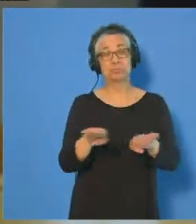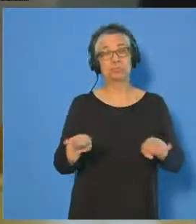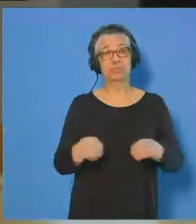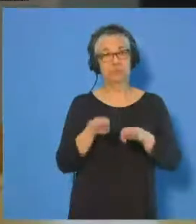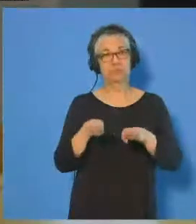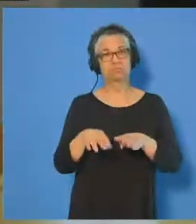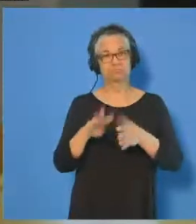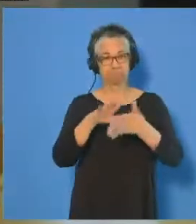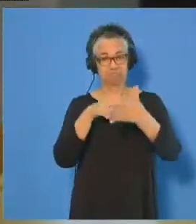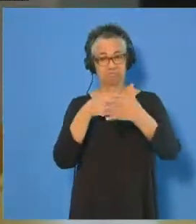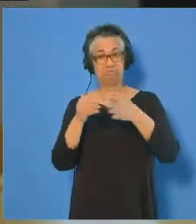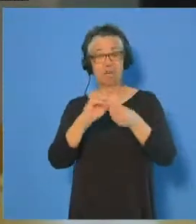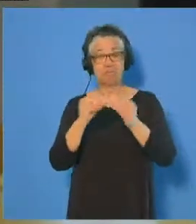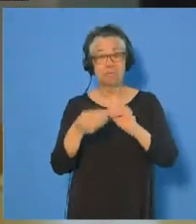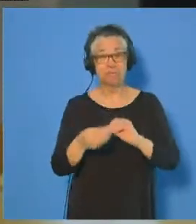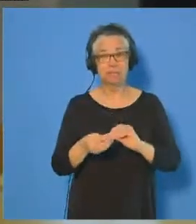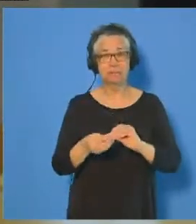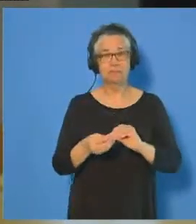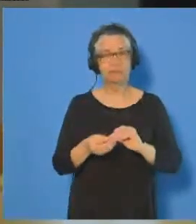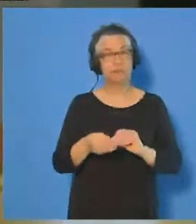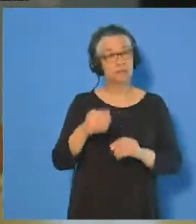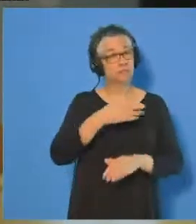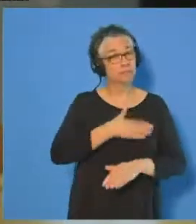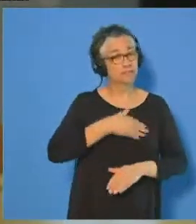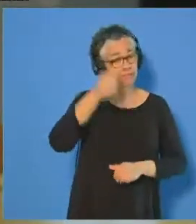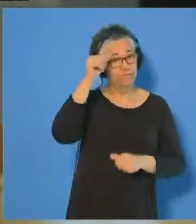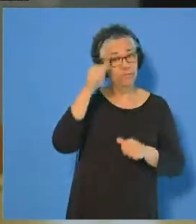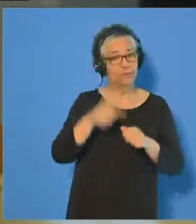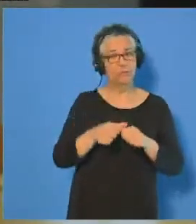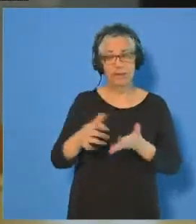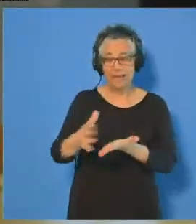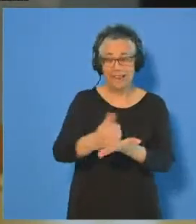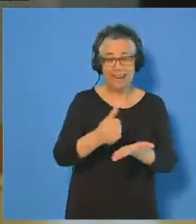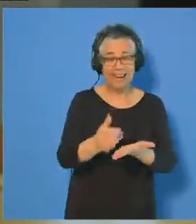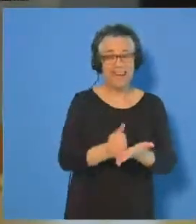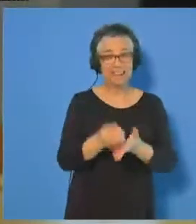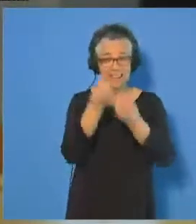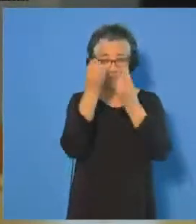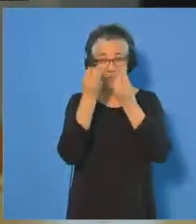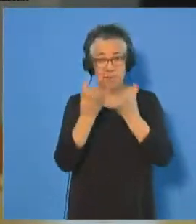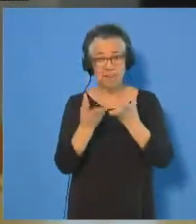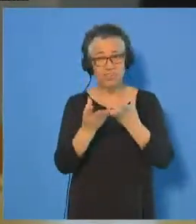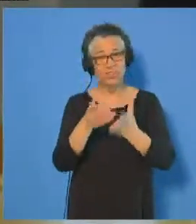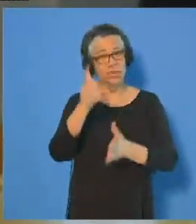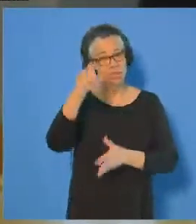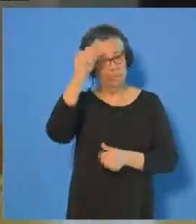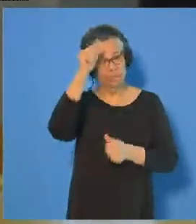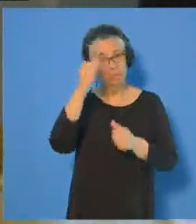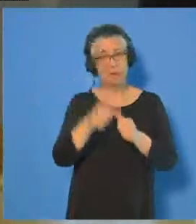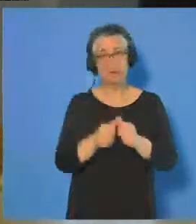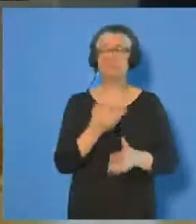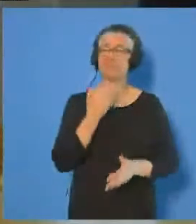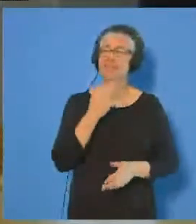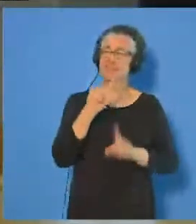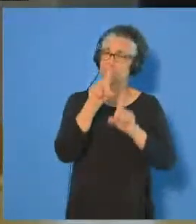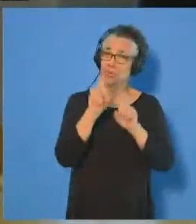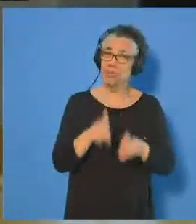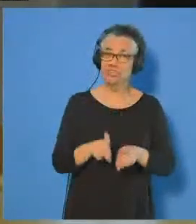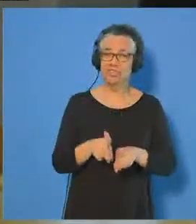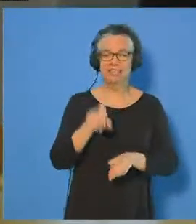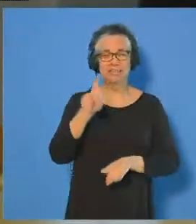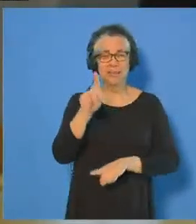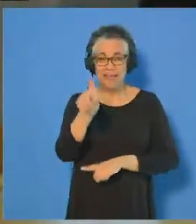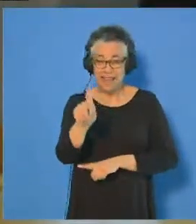the public that in compiling and reporting the statistic, we must bear in mind that race is a question that should be